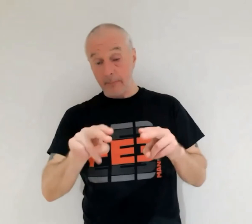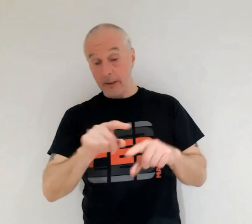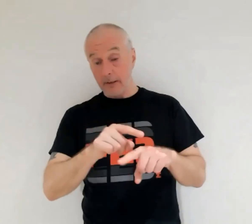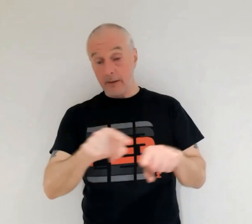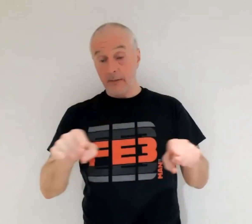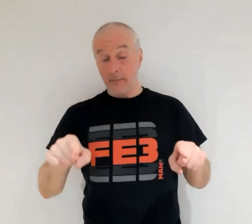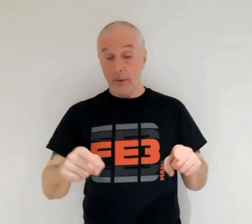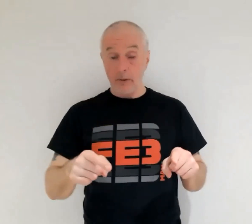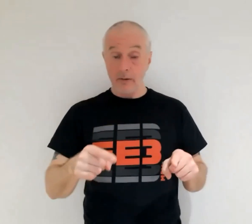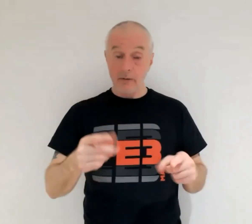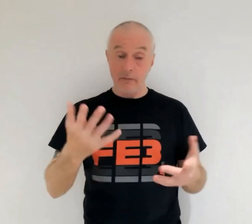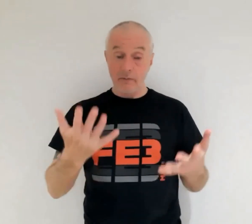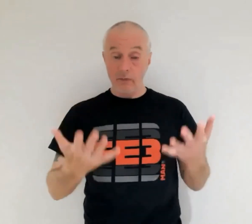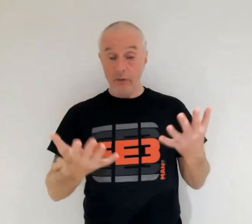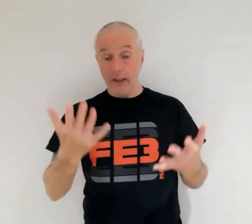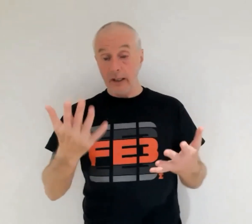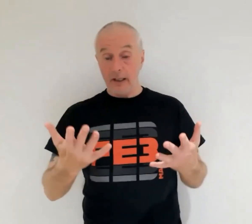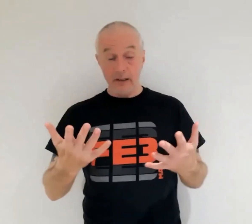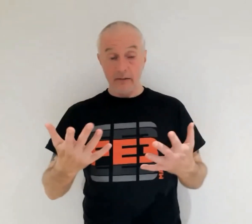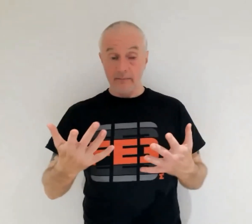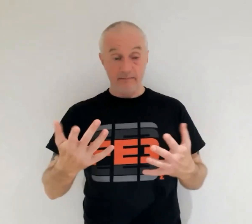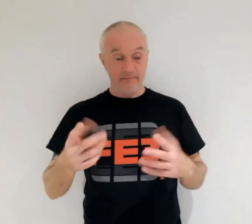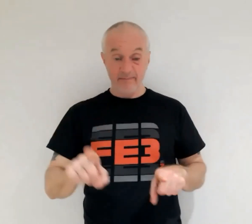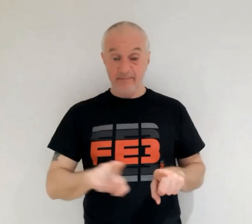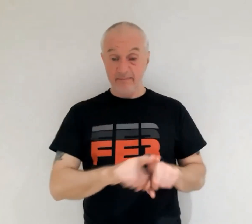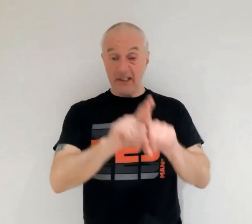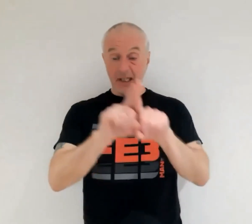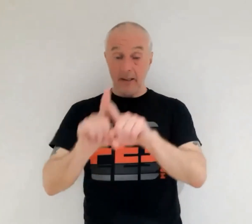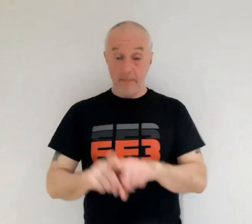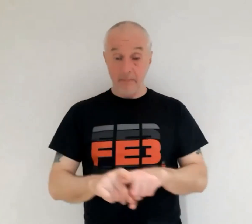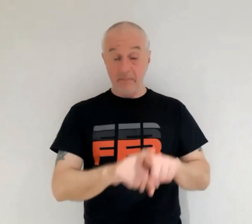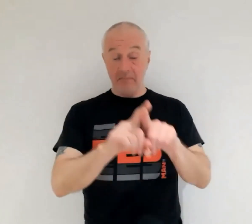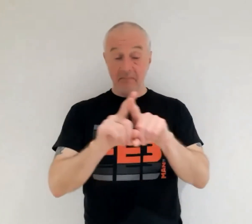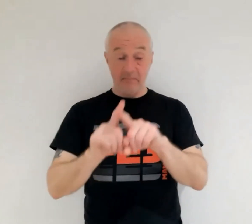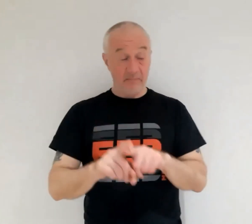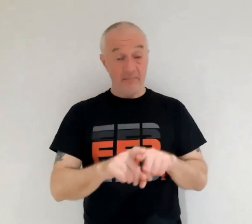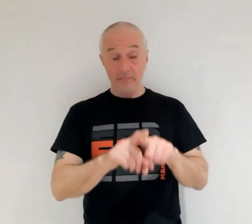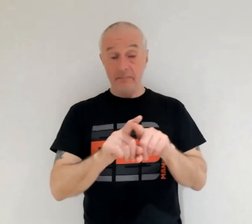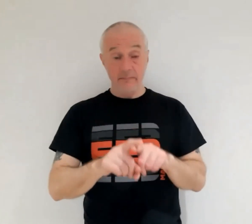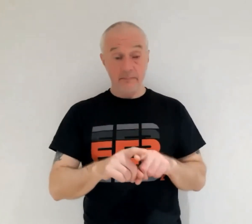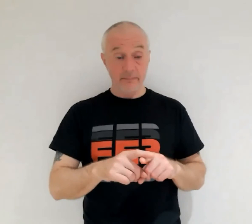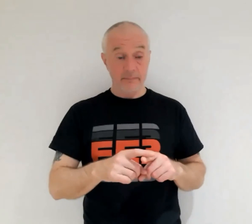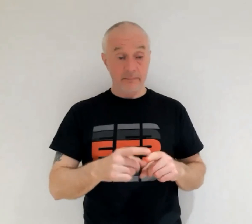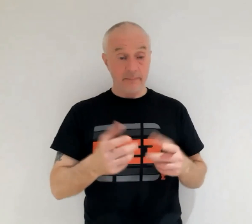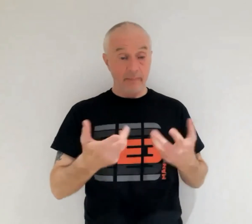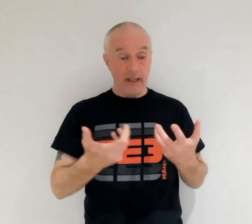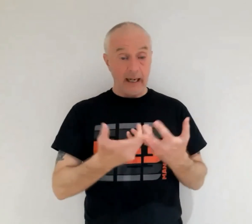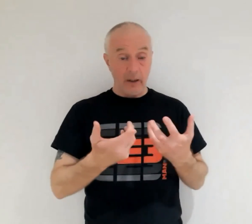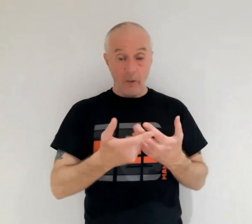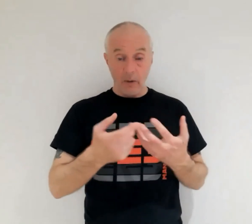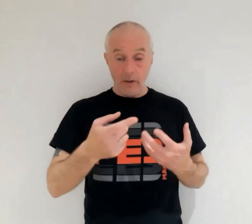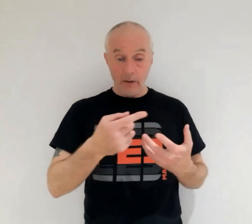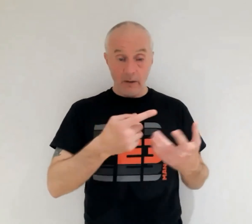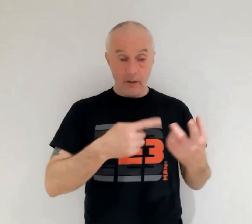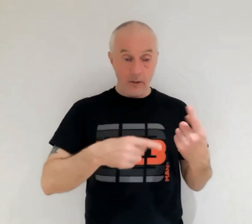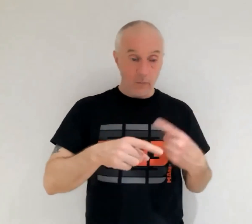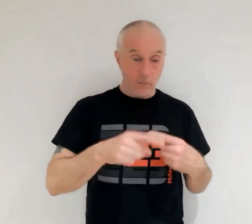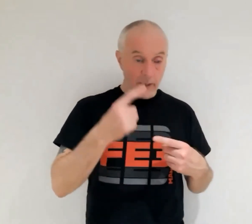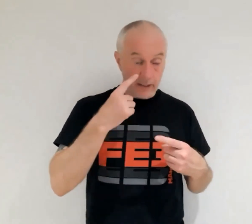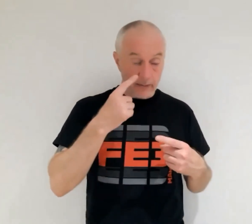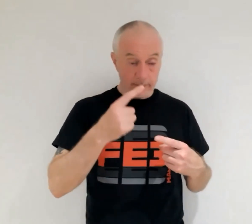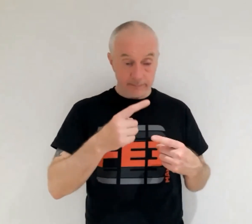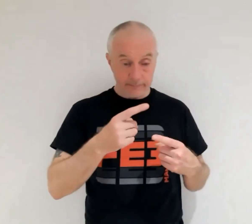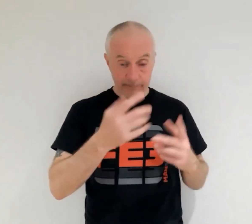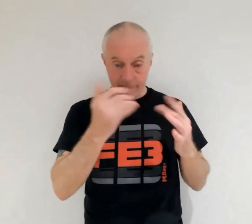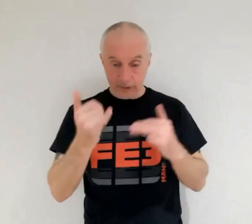are relatively generic. So the way the way in which design the risk assessment, the